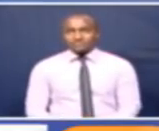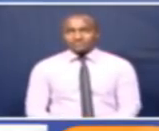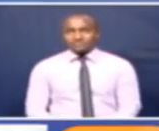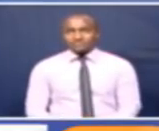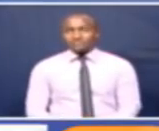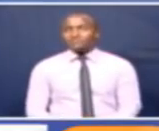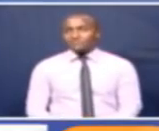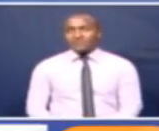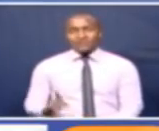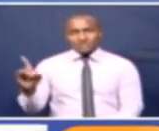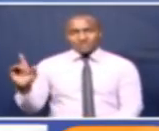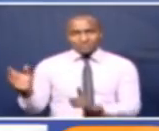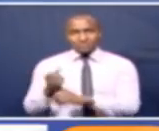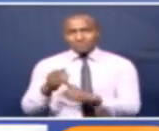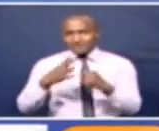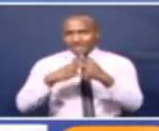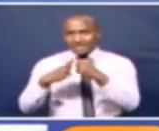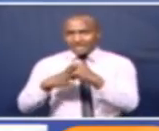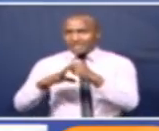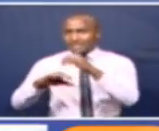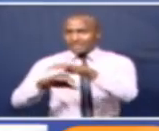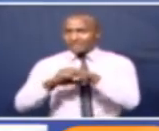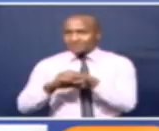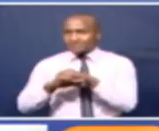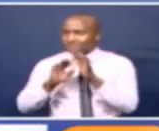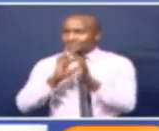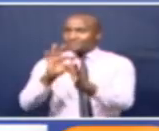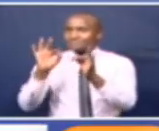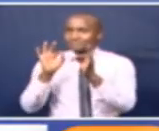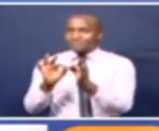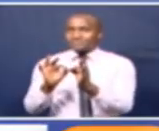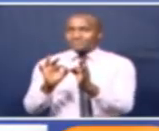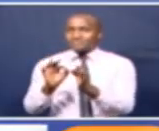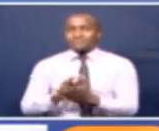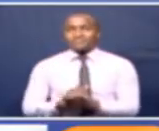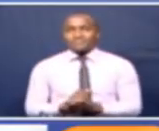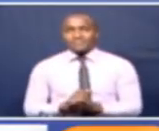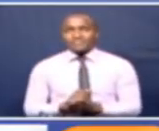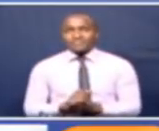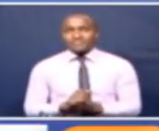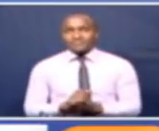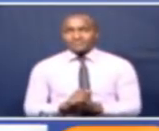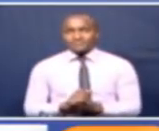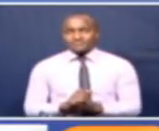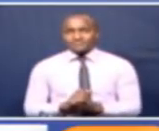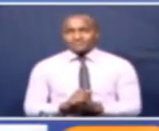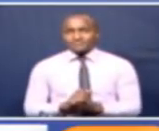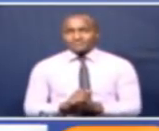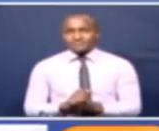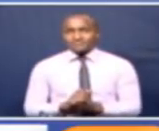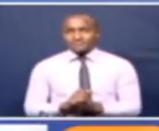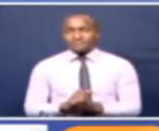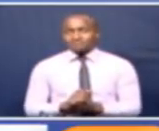Now I see why she scored 99% in English. She's perfect. This is Wanjiko Kimondo. That's true, Wanjiko. I totally agree with